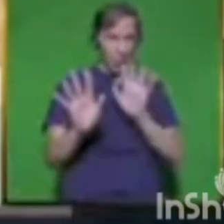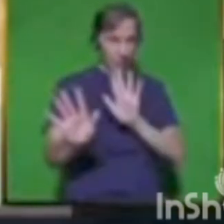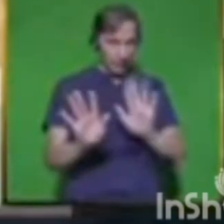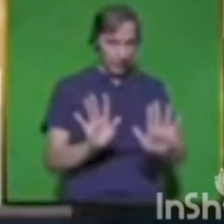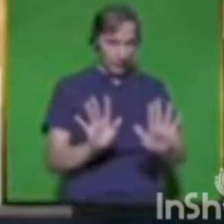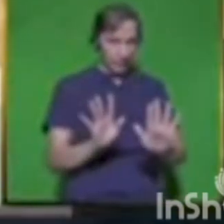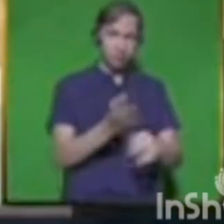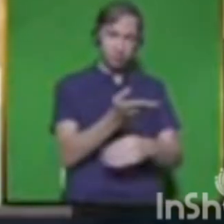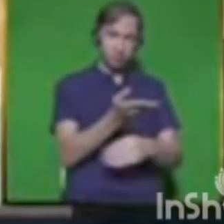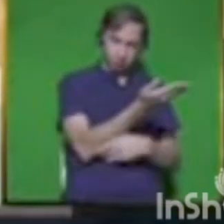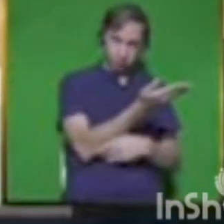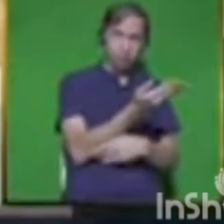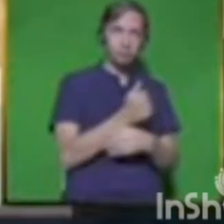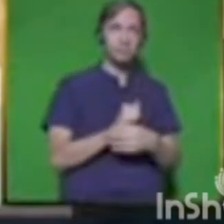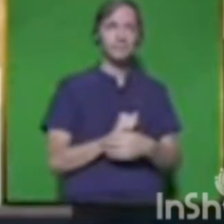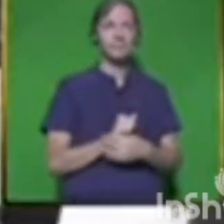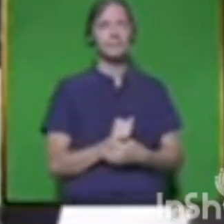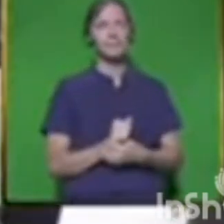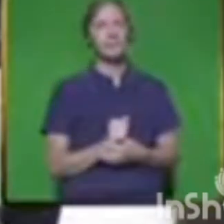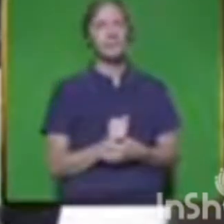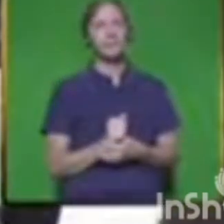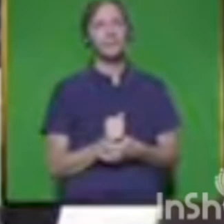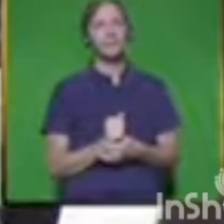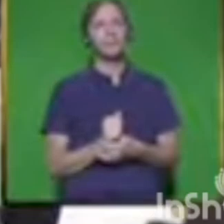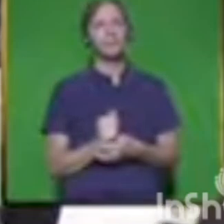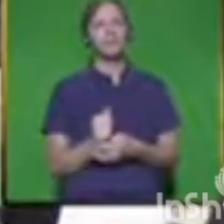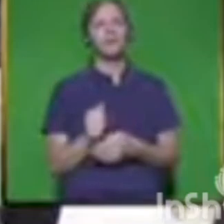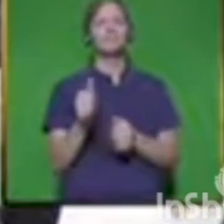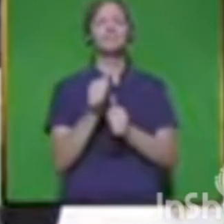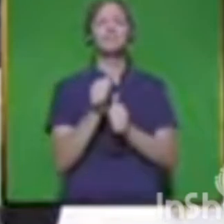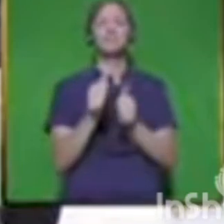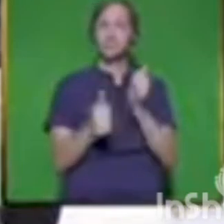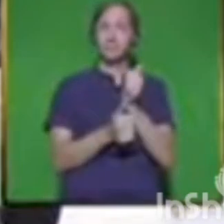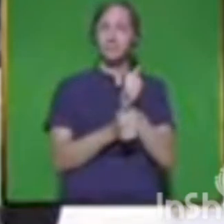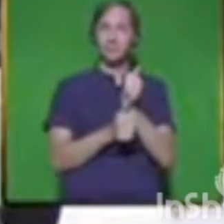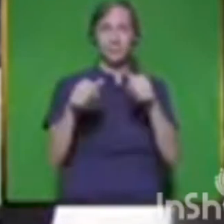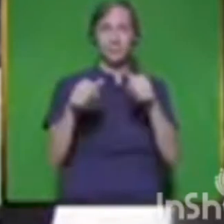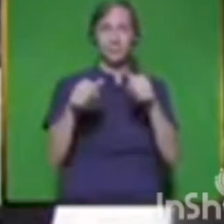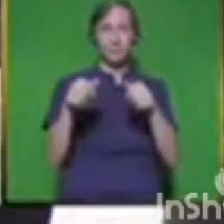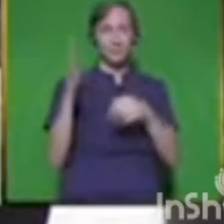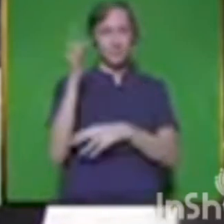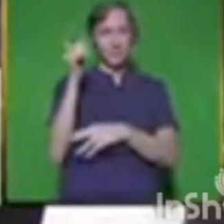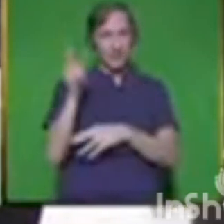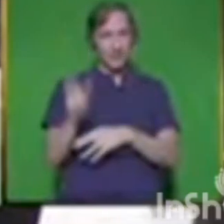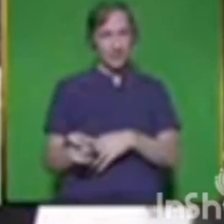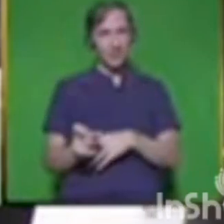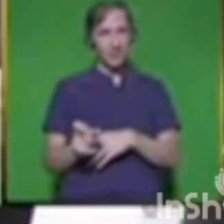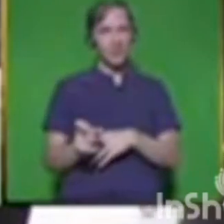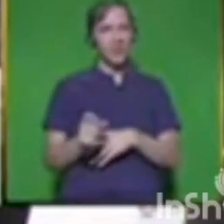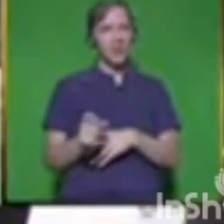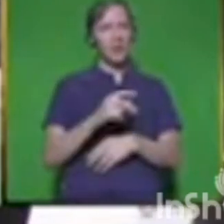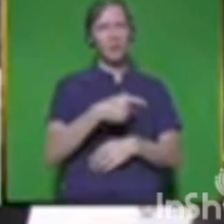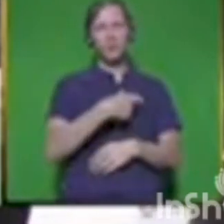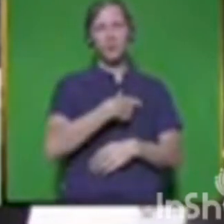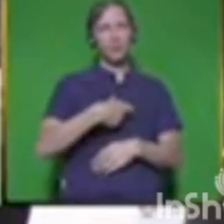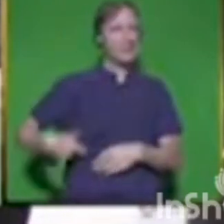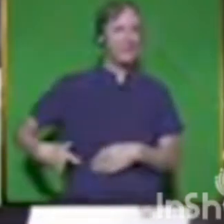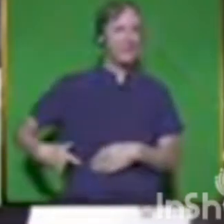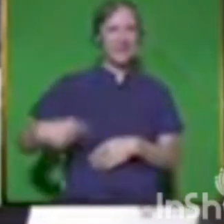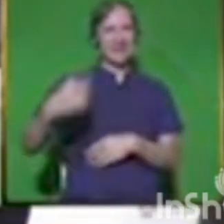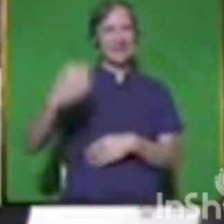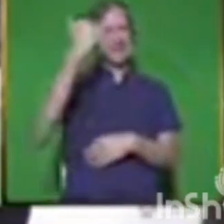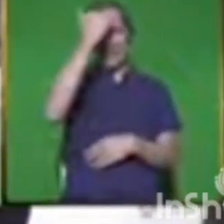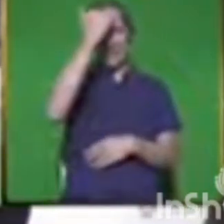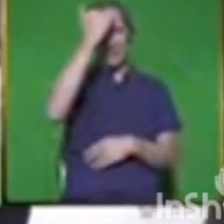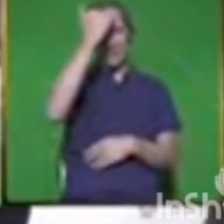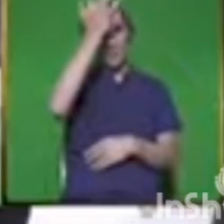Please proceed, Honourable Skosana. Deputy Speaker, President Zuma is not in the house here. So it's